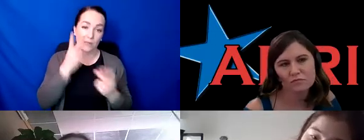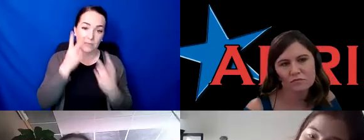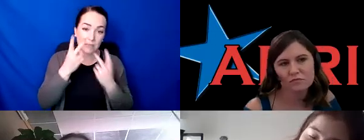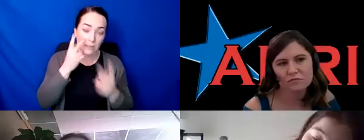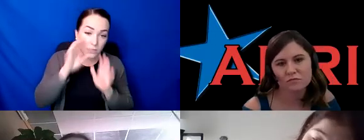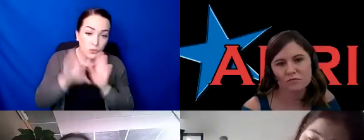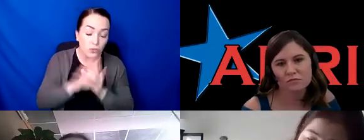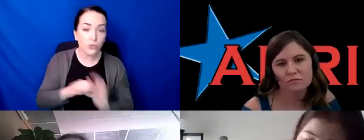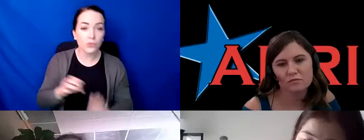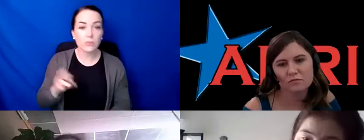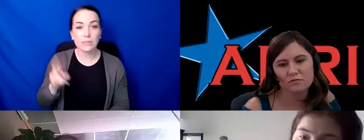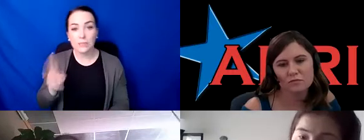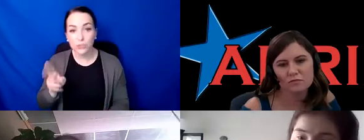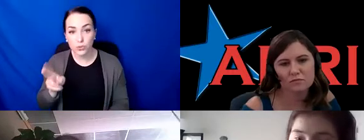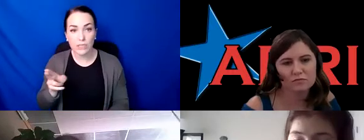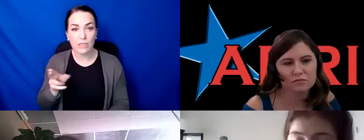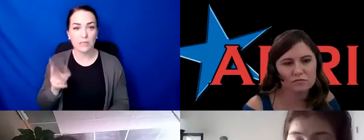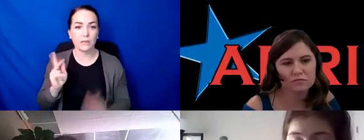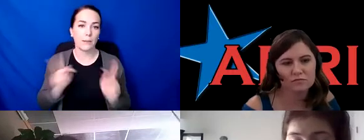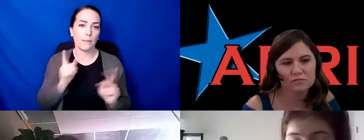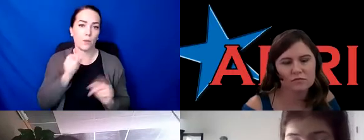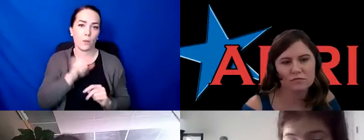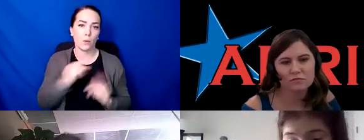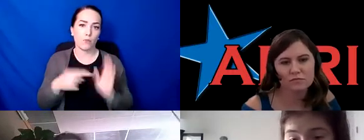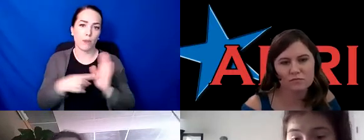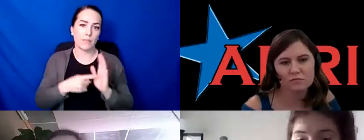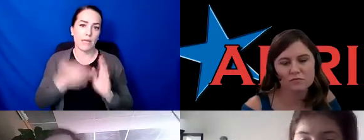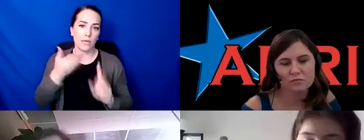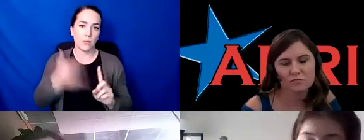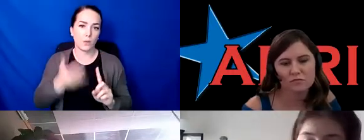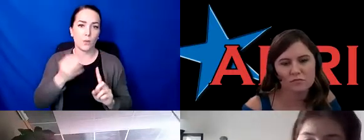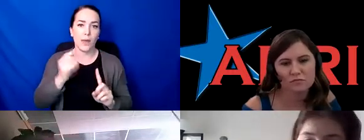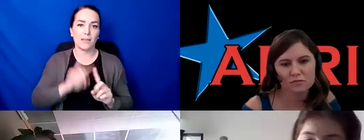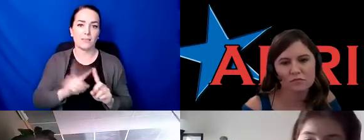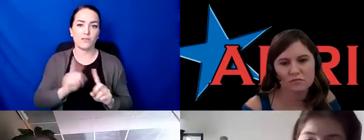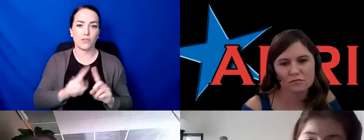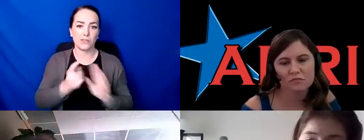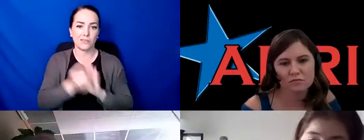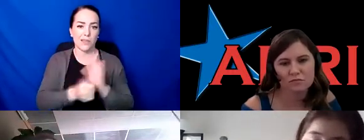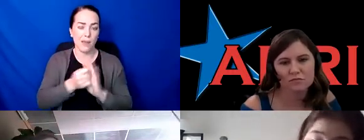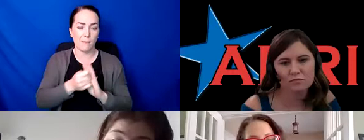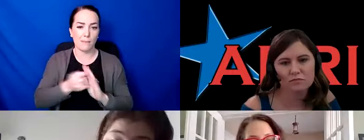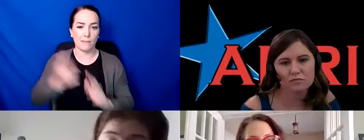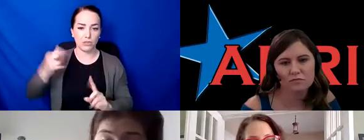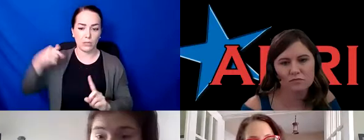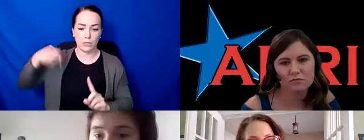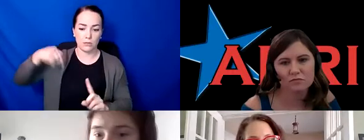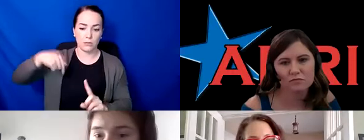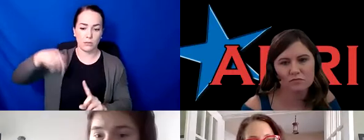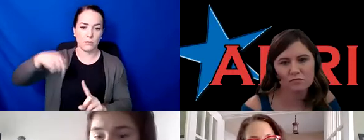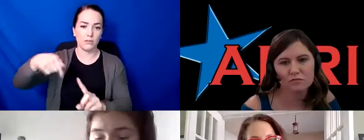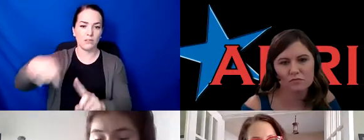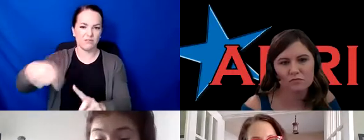history of people that represent you in different points in time. So, you know,